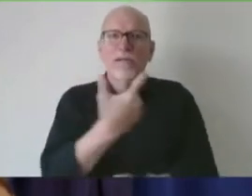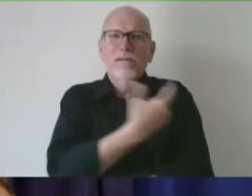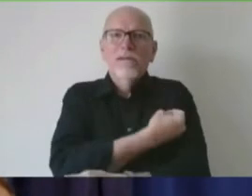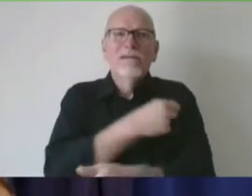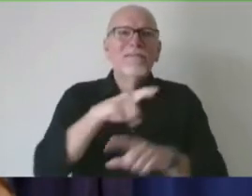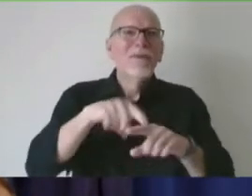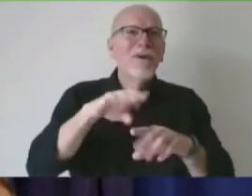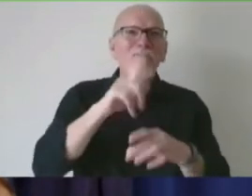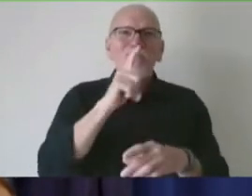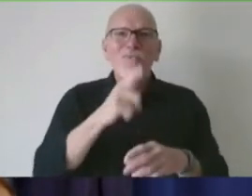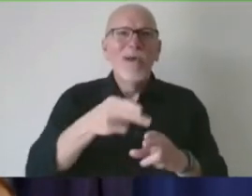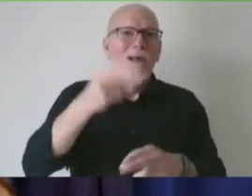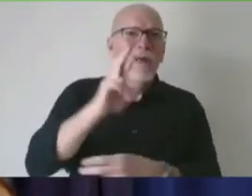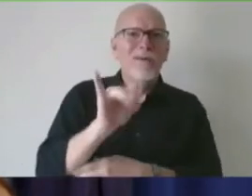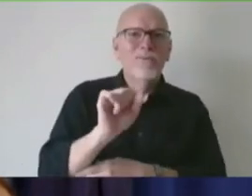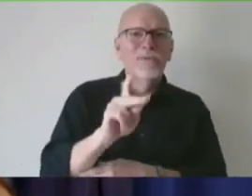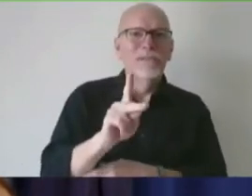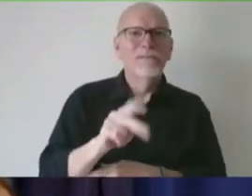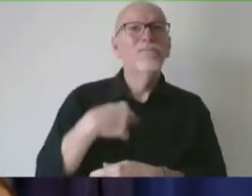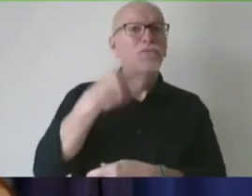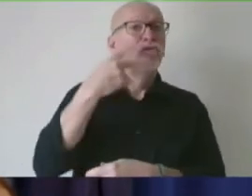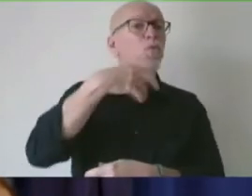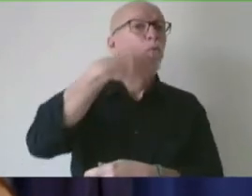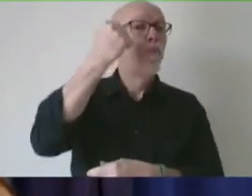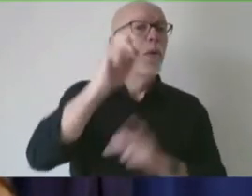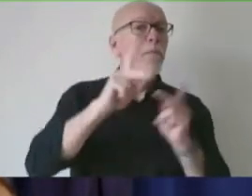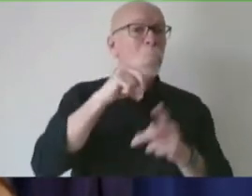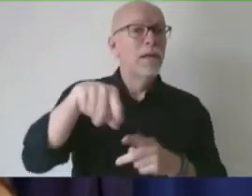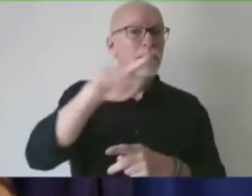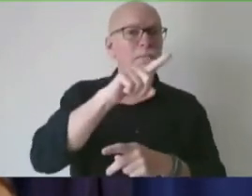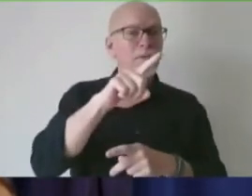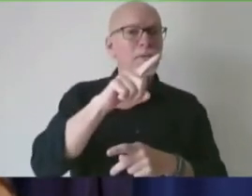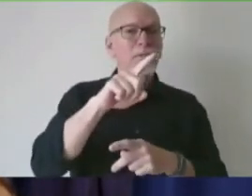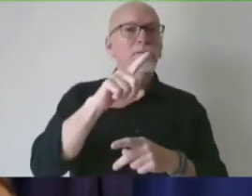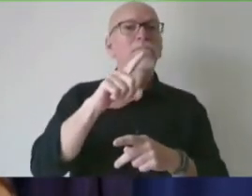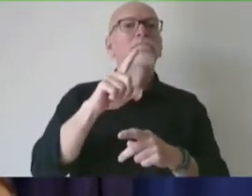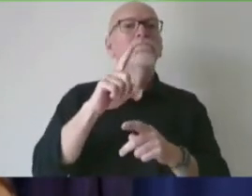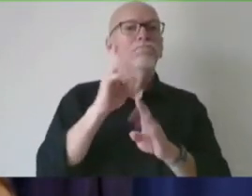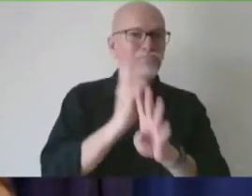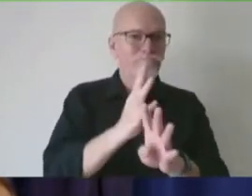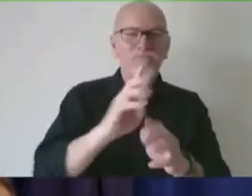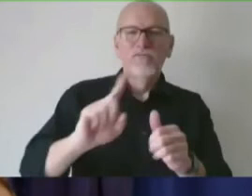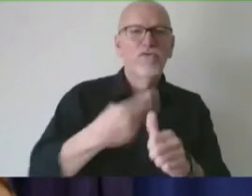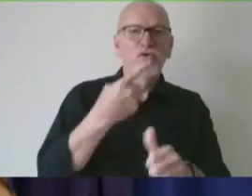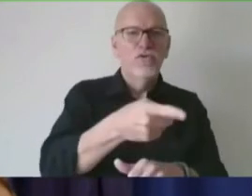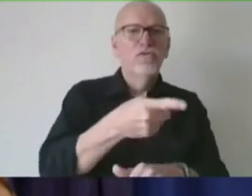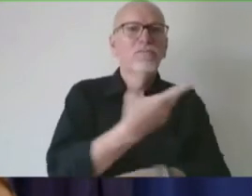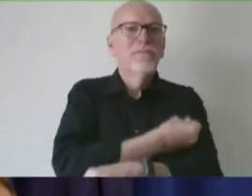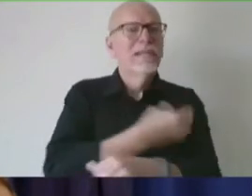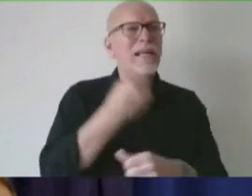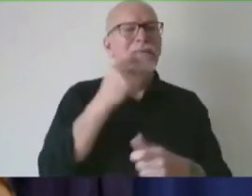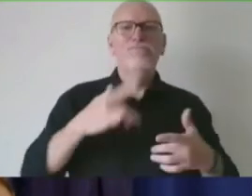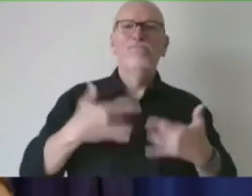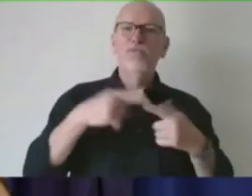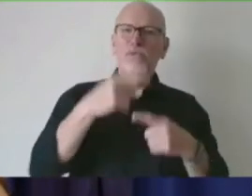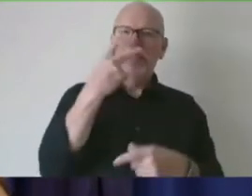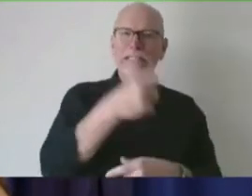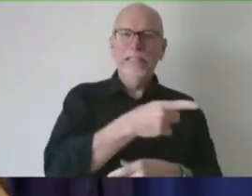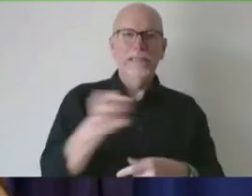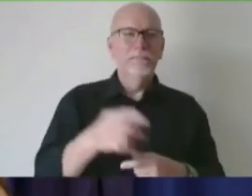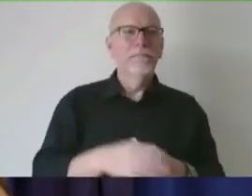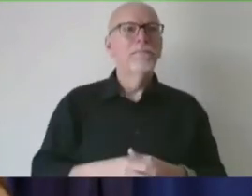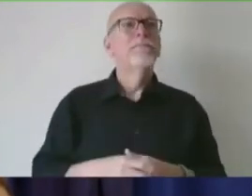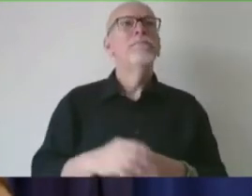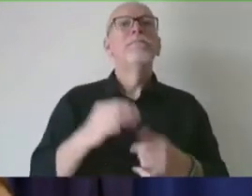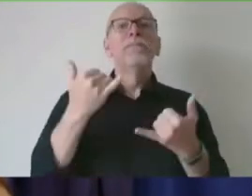most vulnerable. We saw our elderly residents flock to be vaccinated, and it was incredibly energizing to see. But as vaccine has become